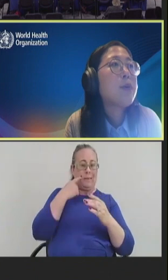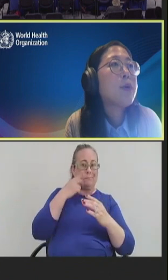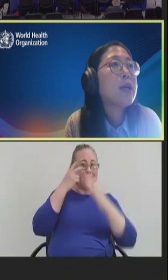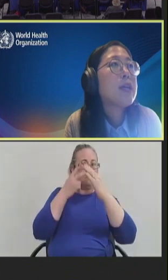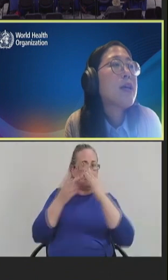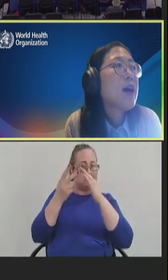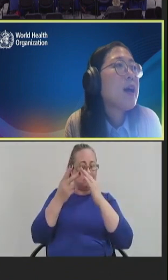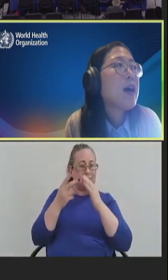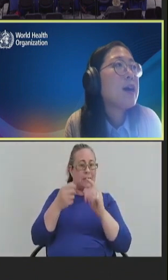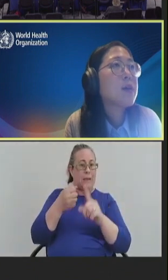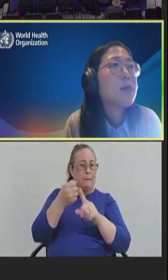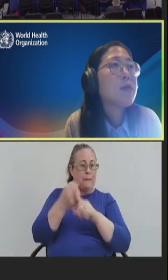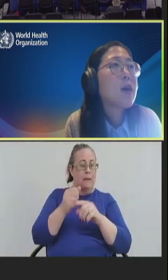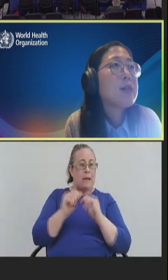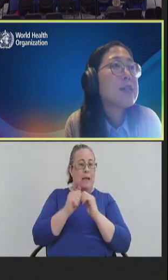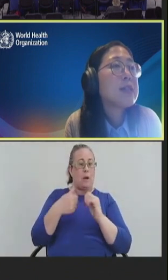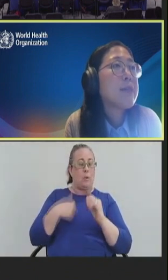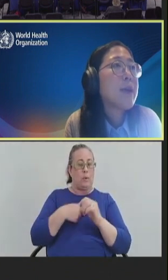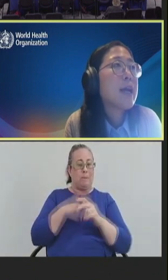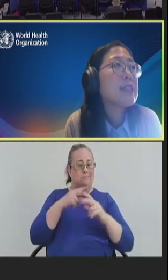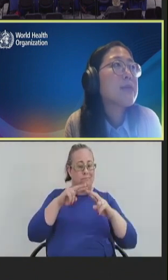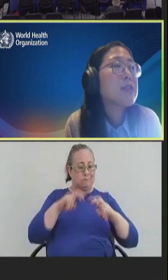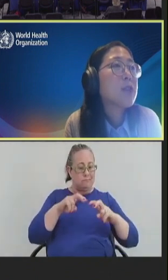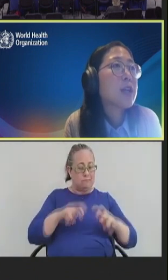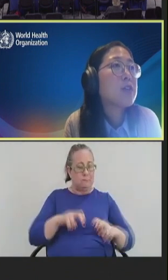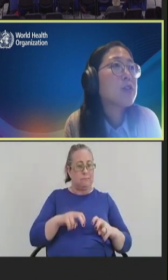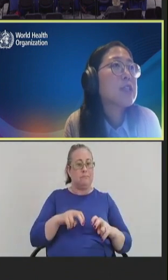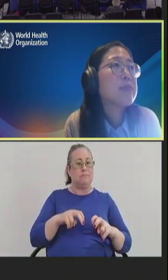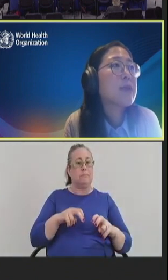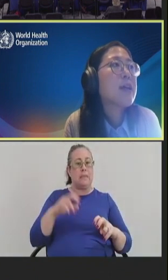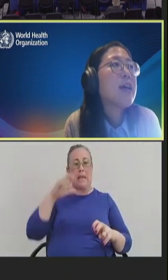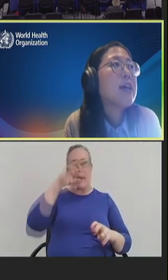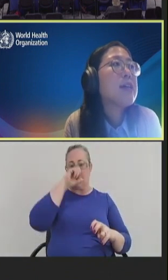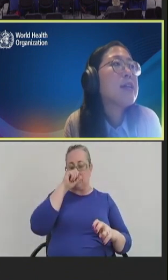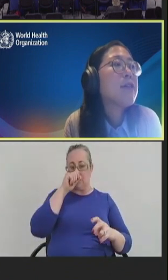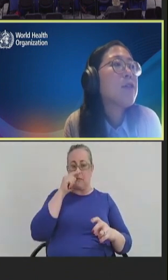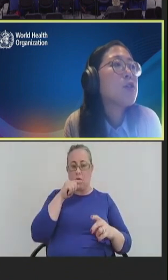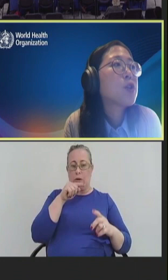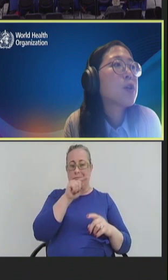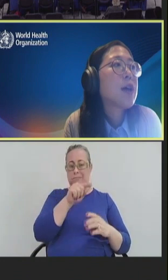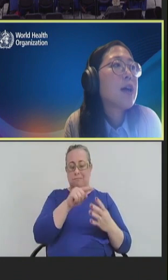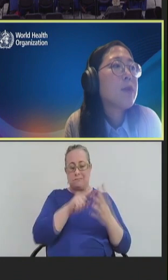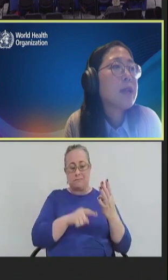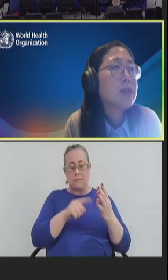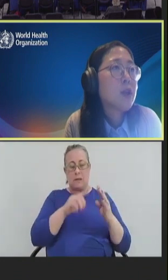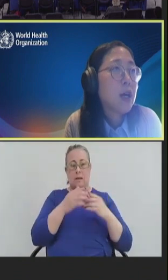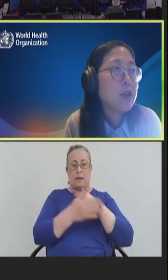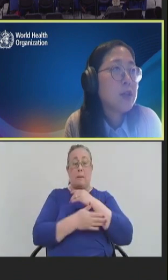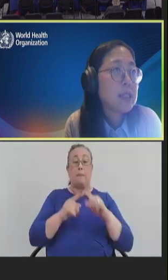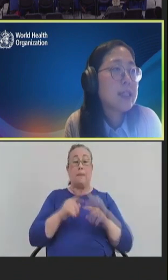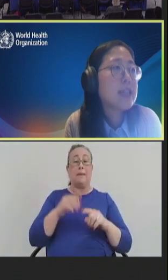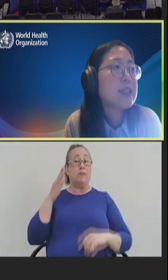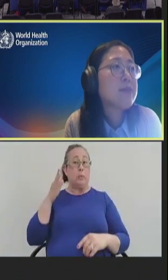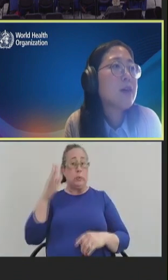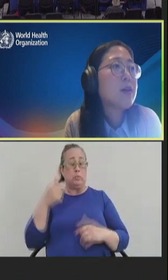we imputed this impact estimates for the countries. But in the future, we try to extend this model